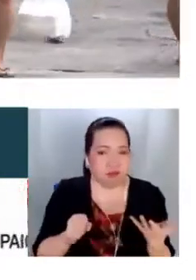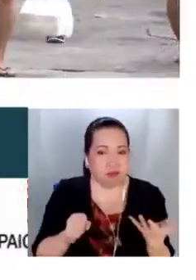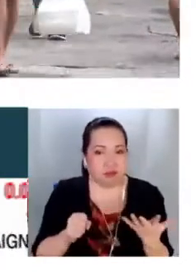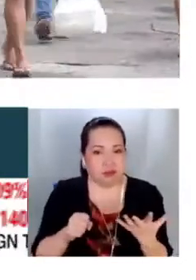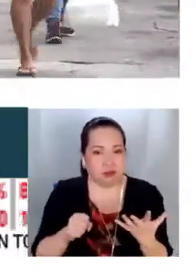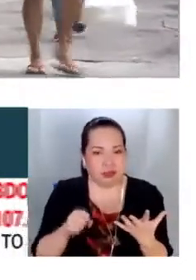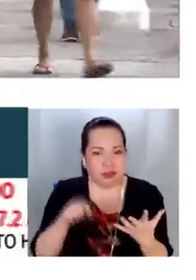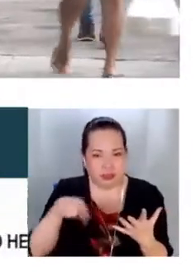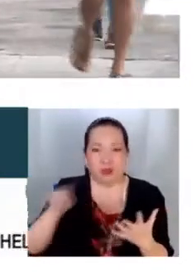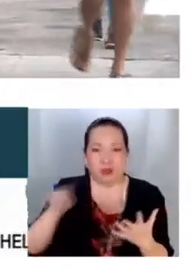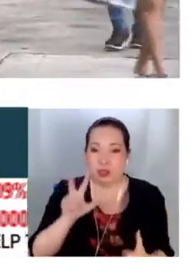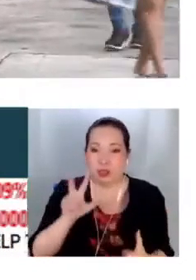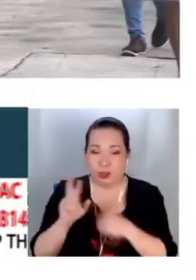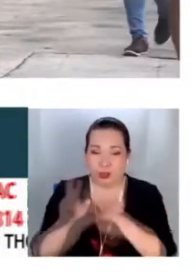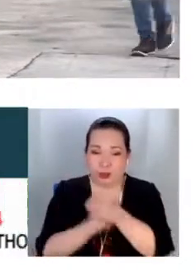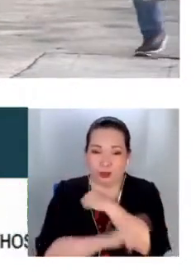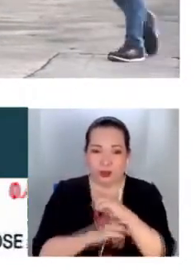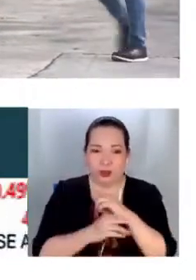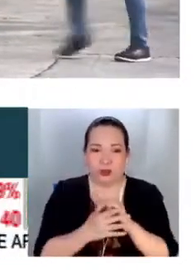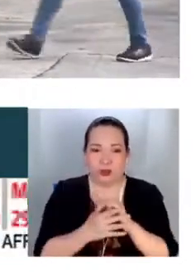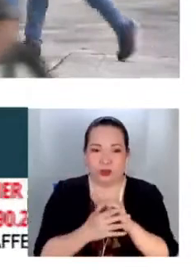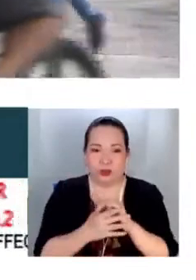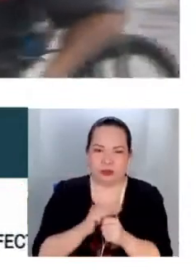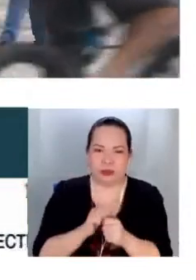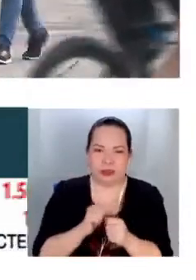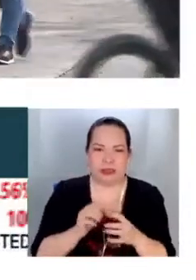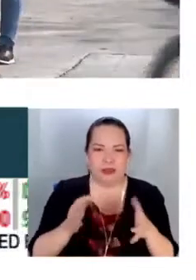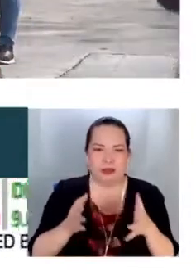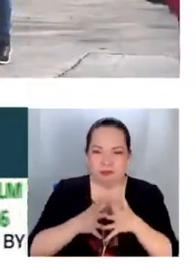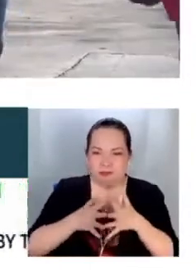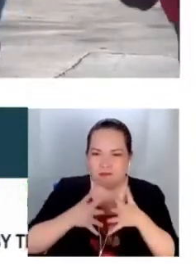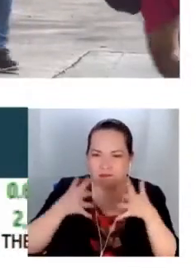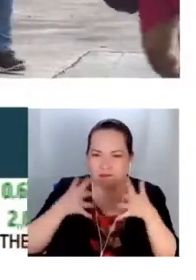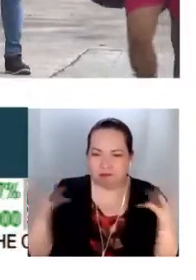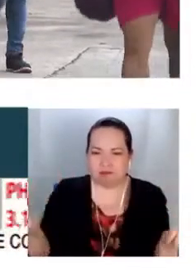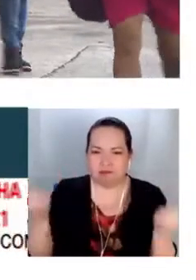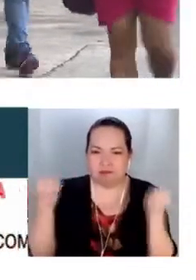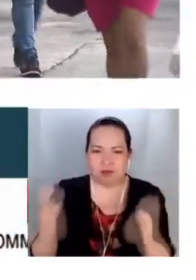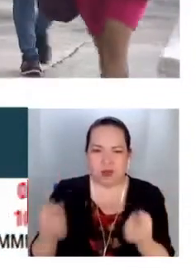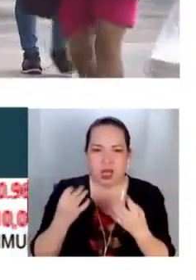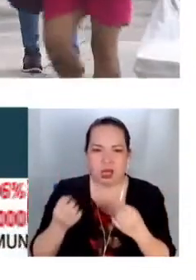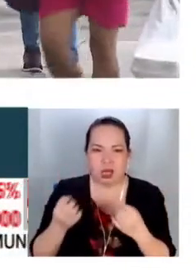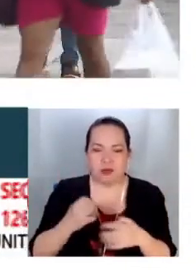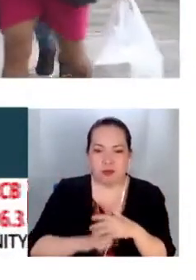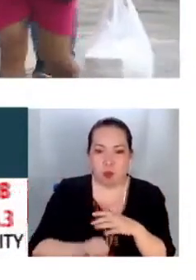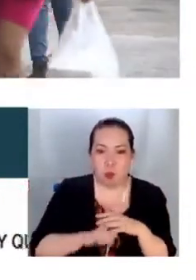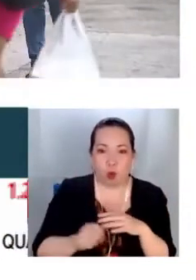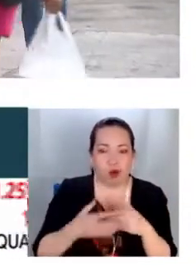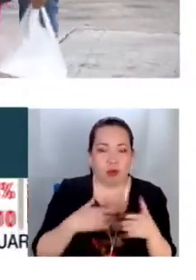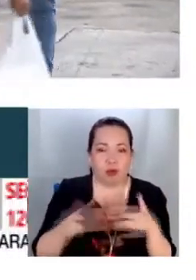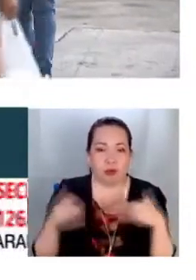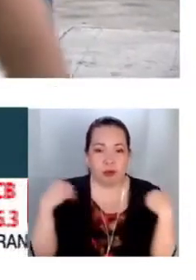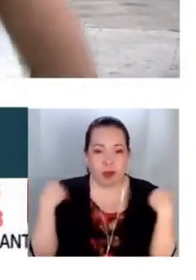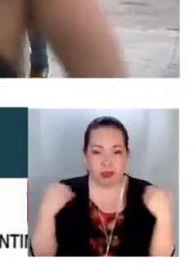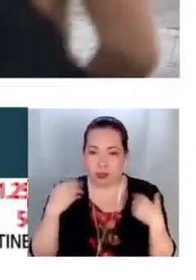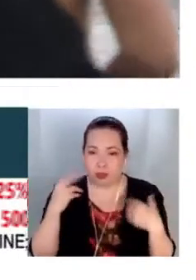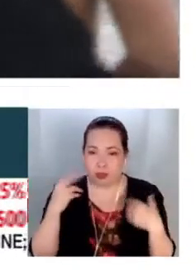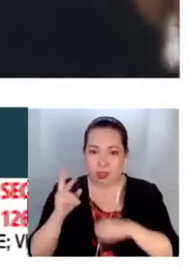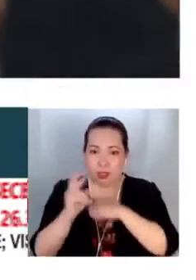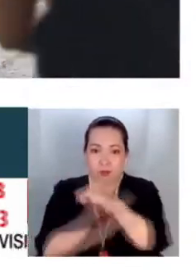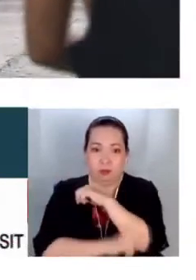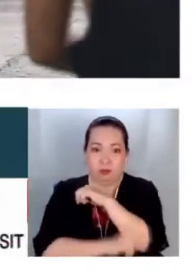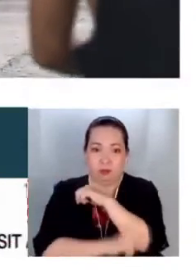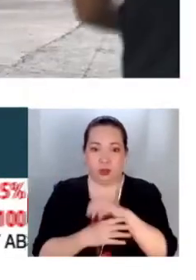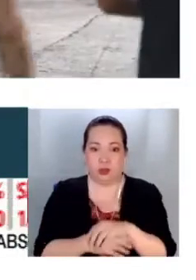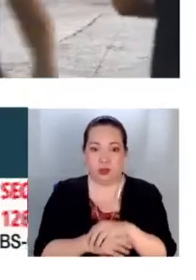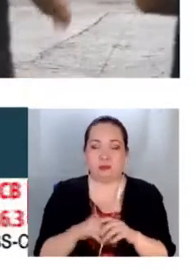It's a matter of larger populations in these three areas. But it's also